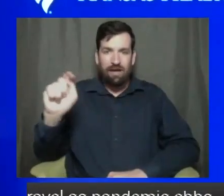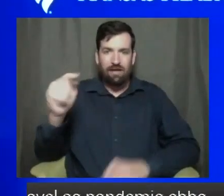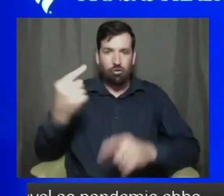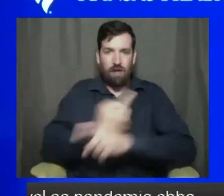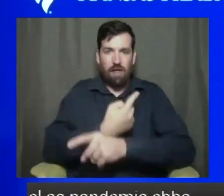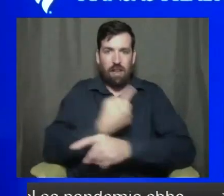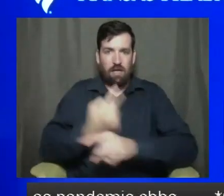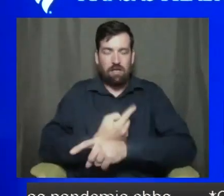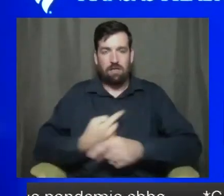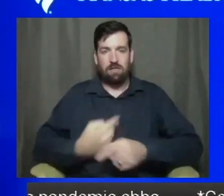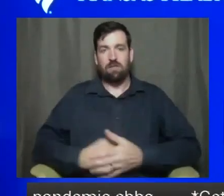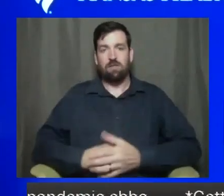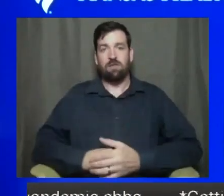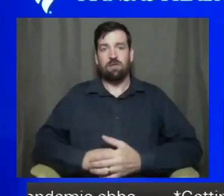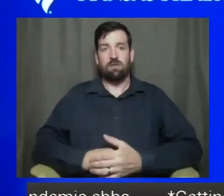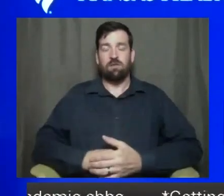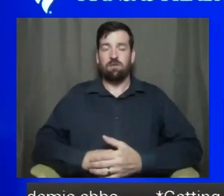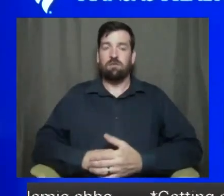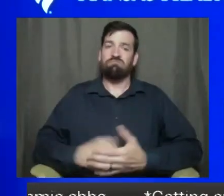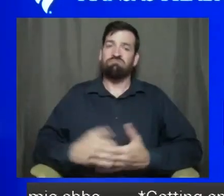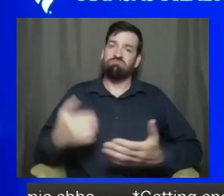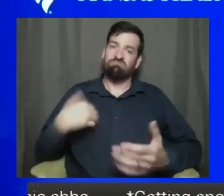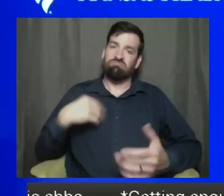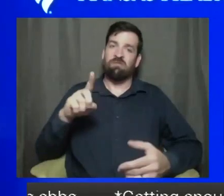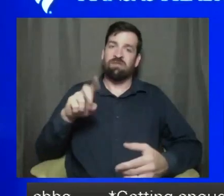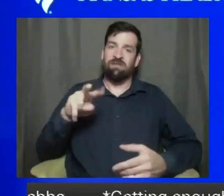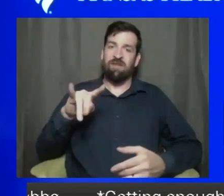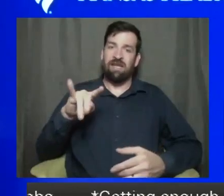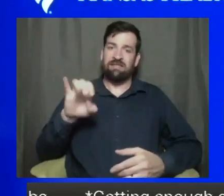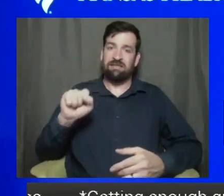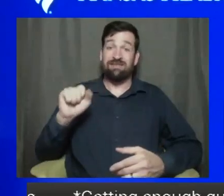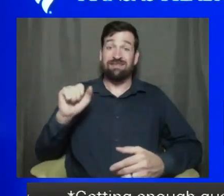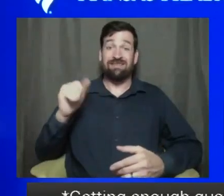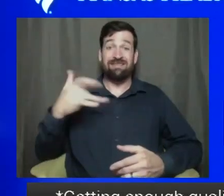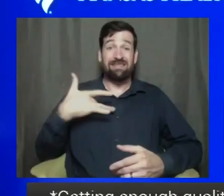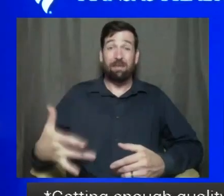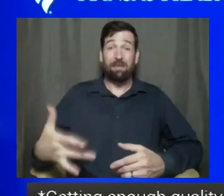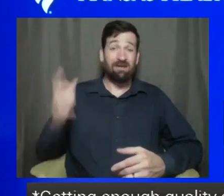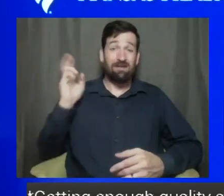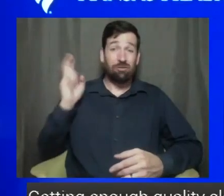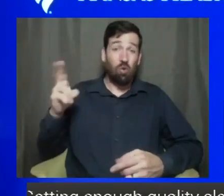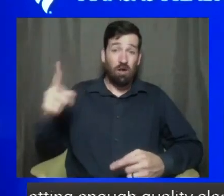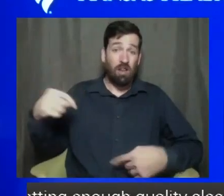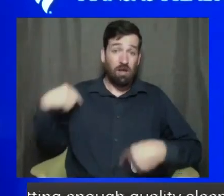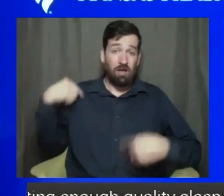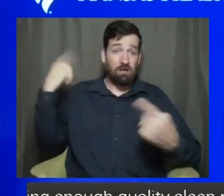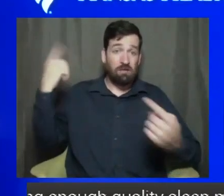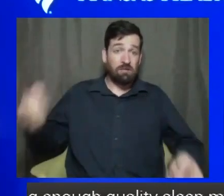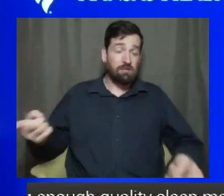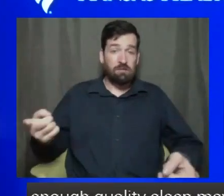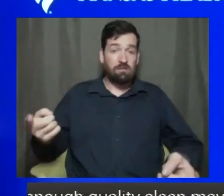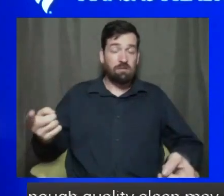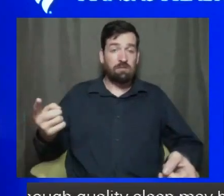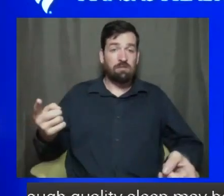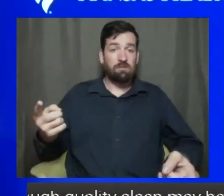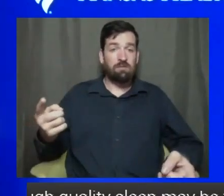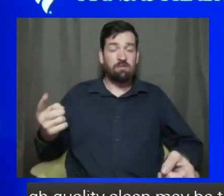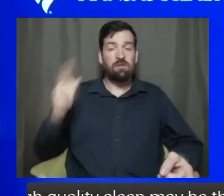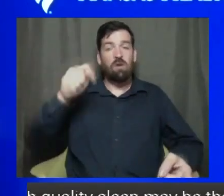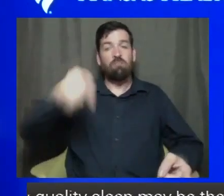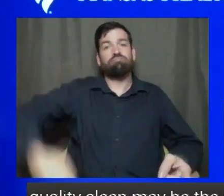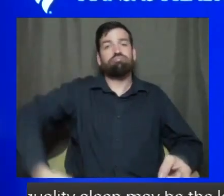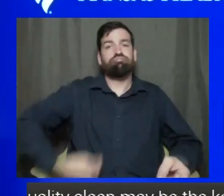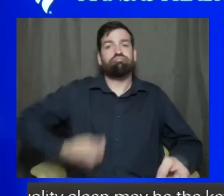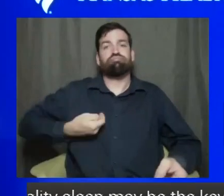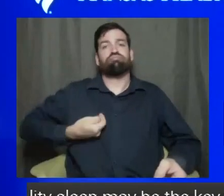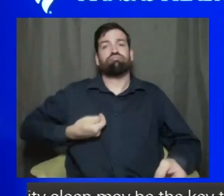get devices to help you. So most of the time, historically, they have been indwelling Foley catheters